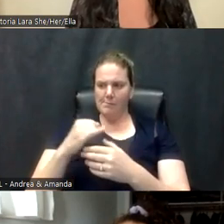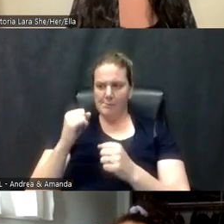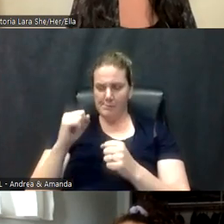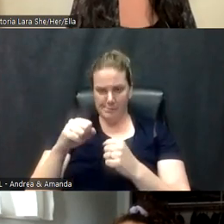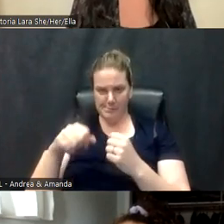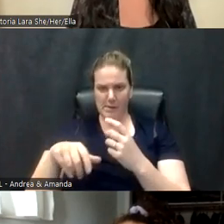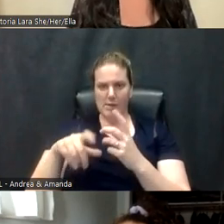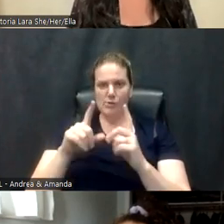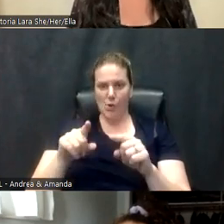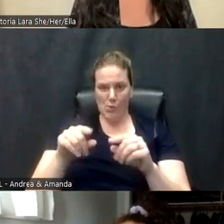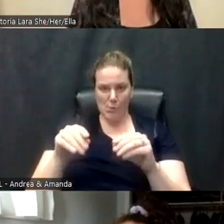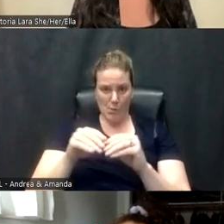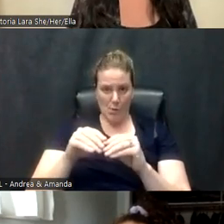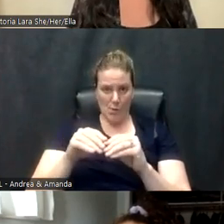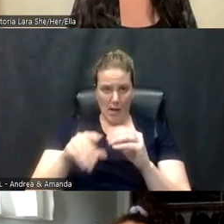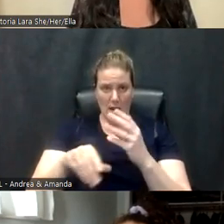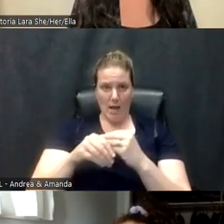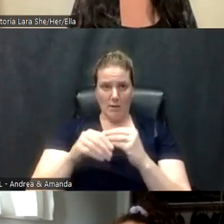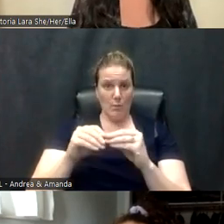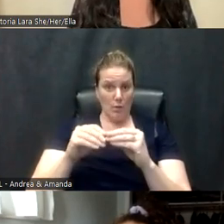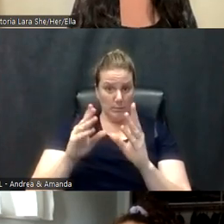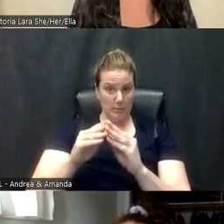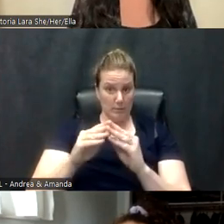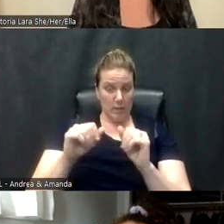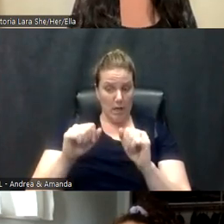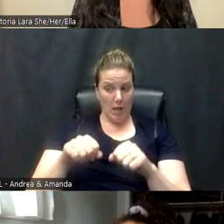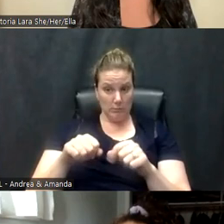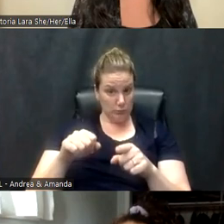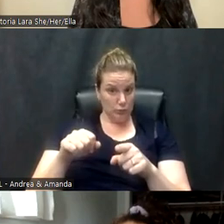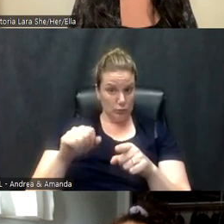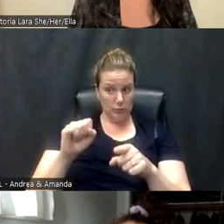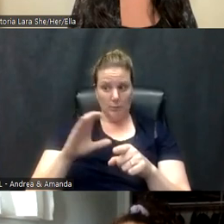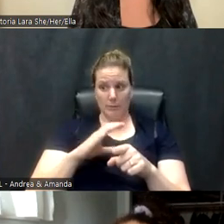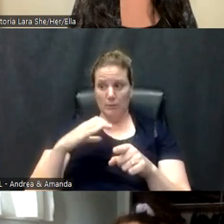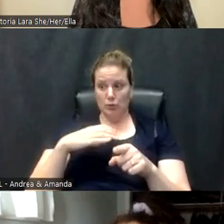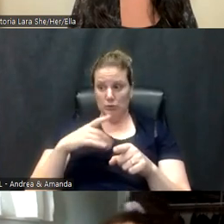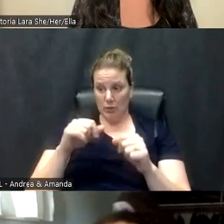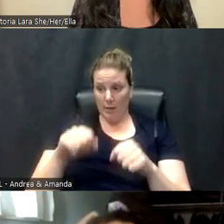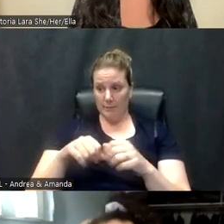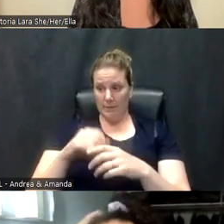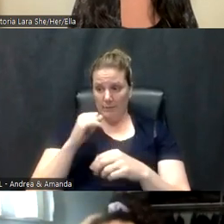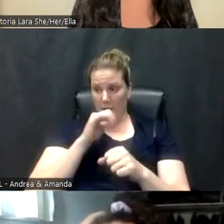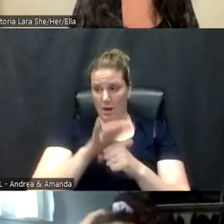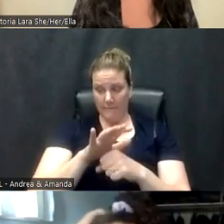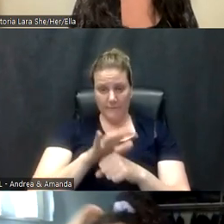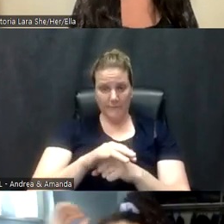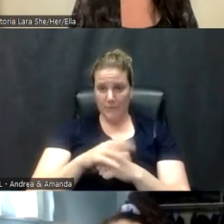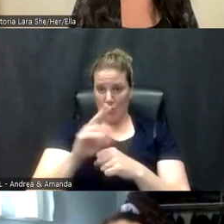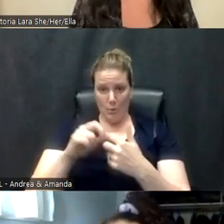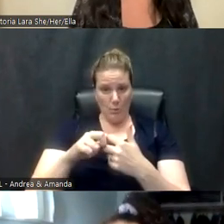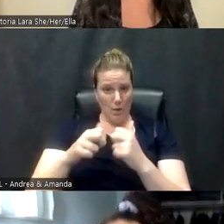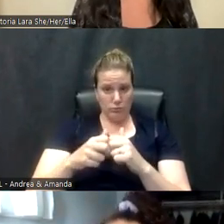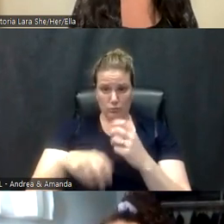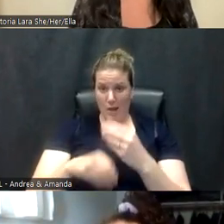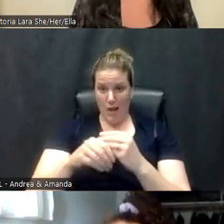more meetings to this subcommission, if you don't have enough, it's no problem to add